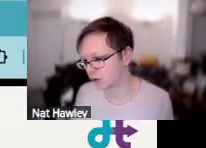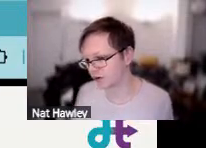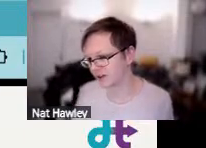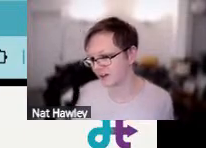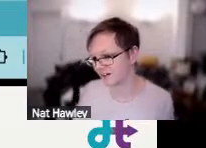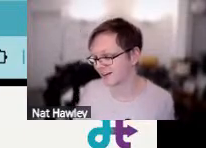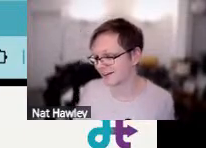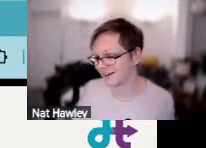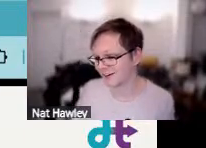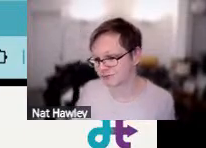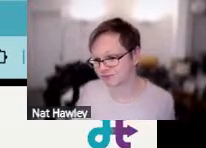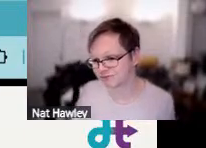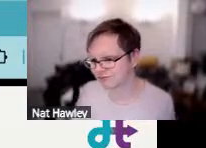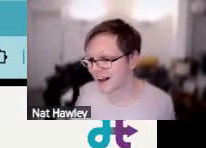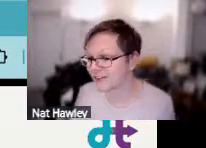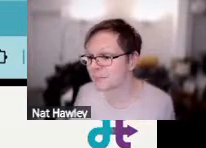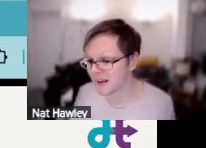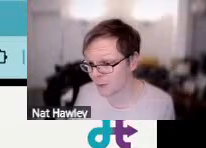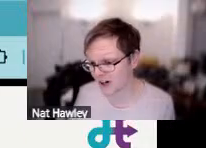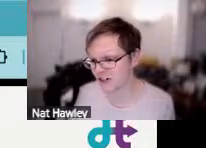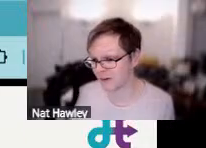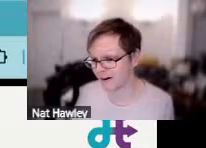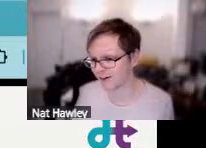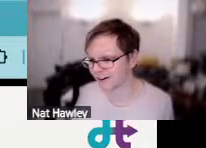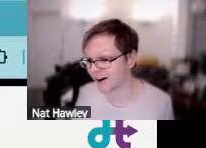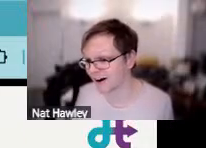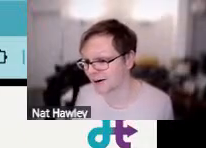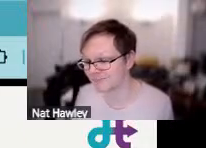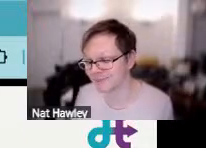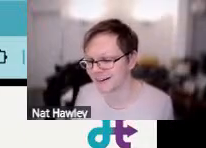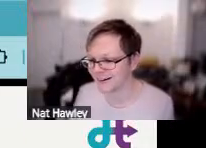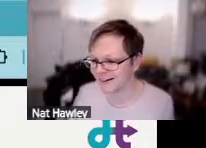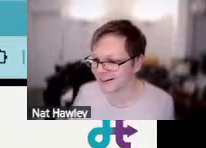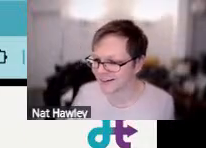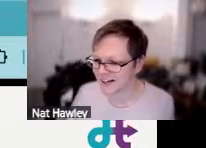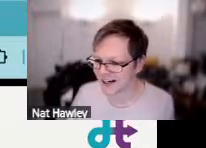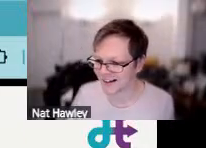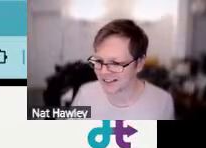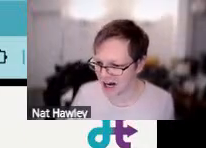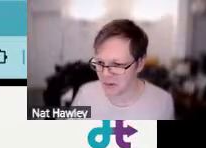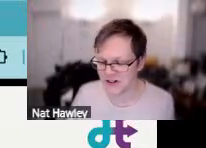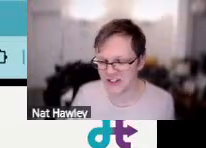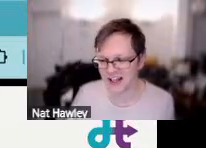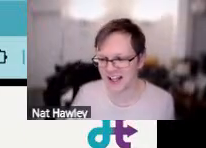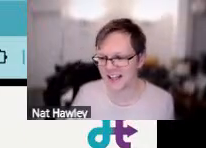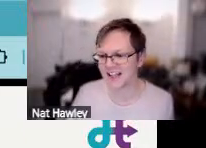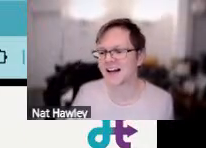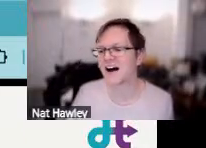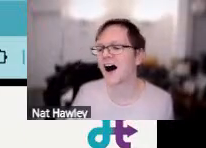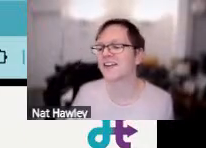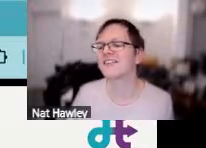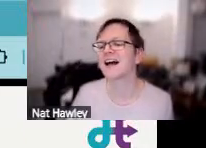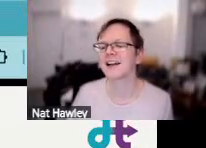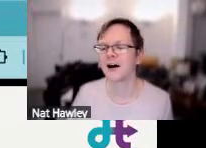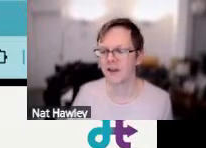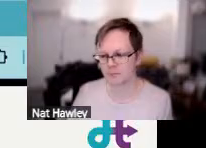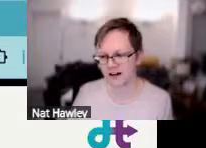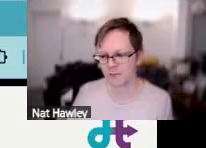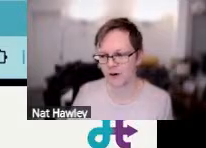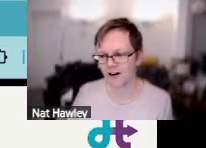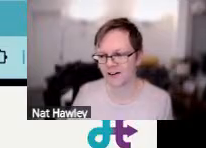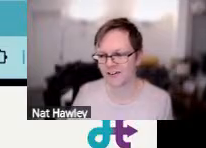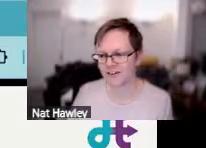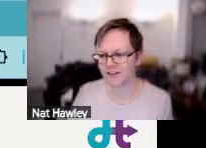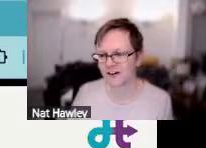age of 14? That's a big question, Margaret. I would say understand how their